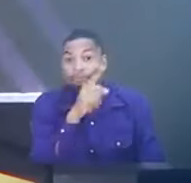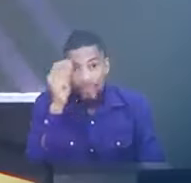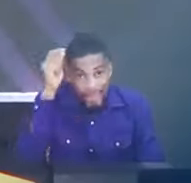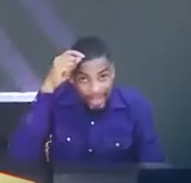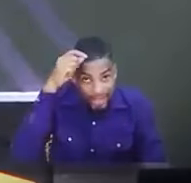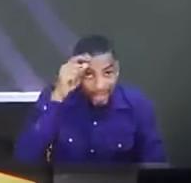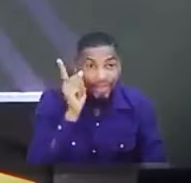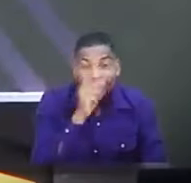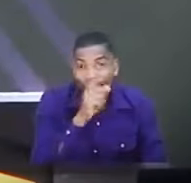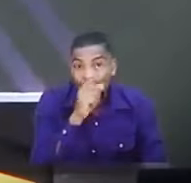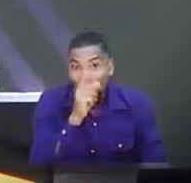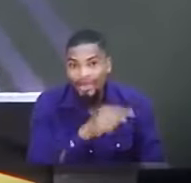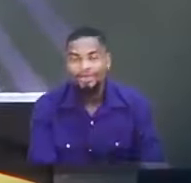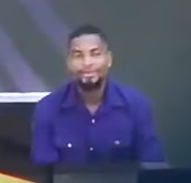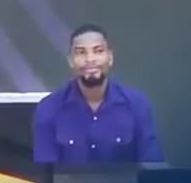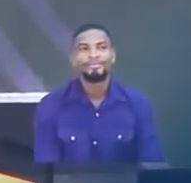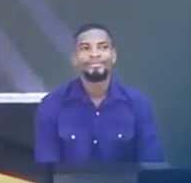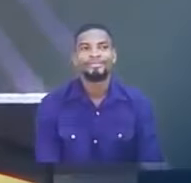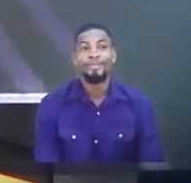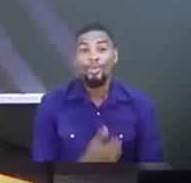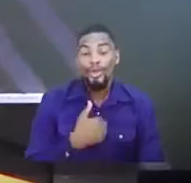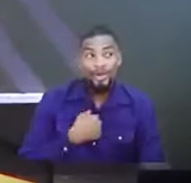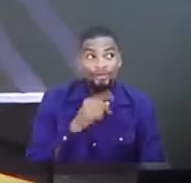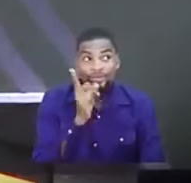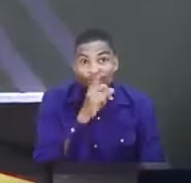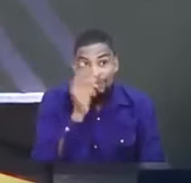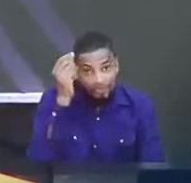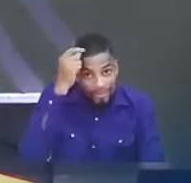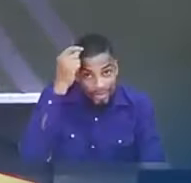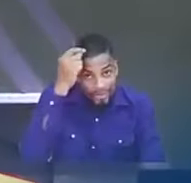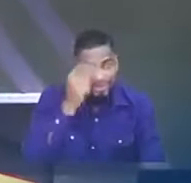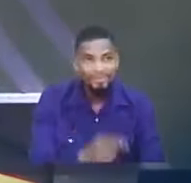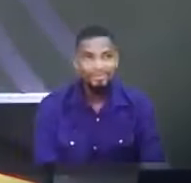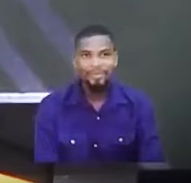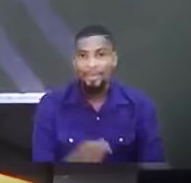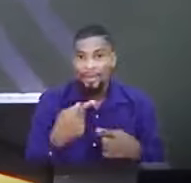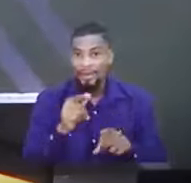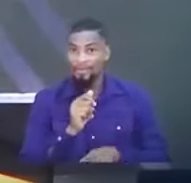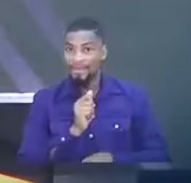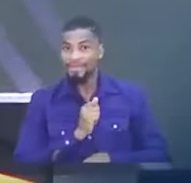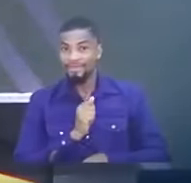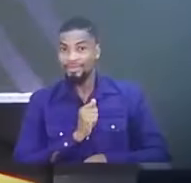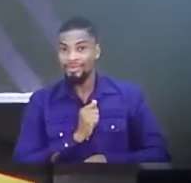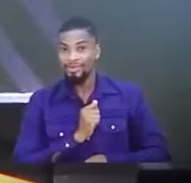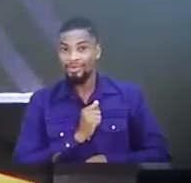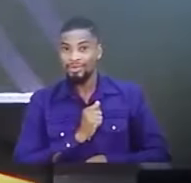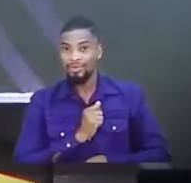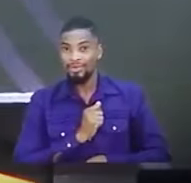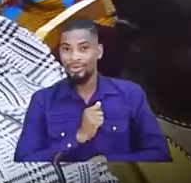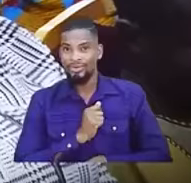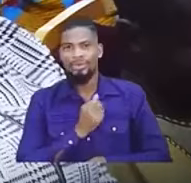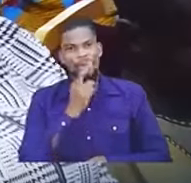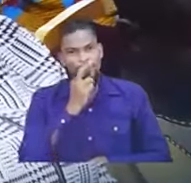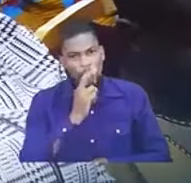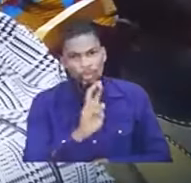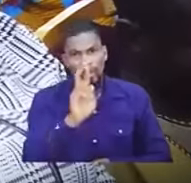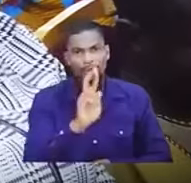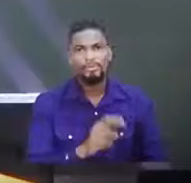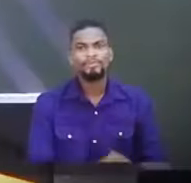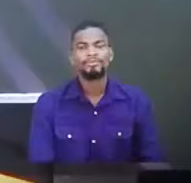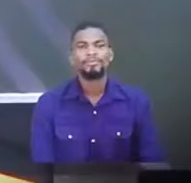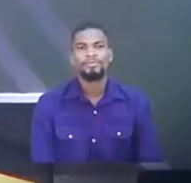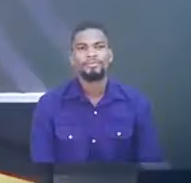The real you is under that thing that you are wearing. And I know, we all know.